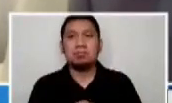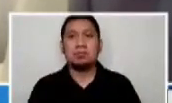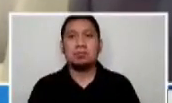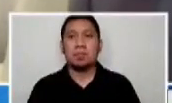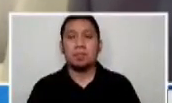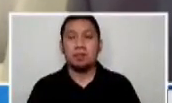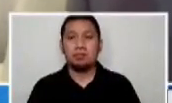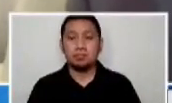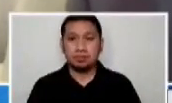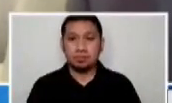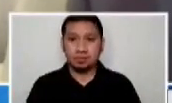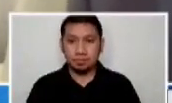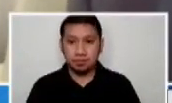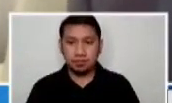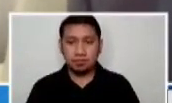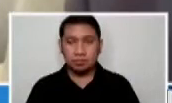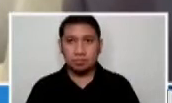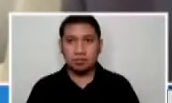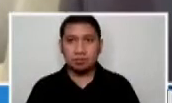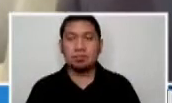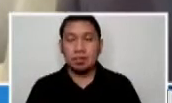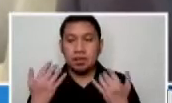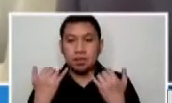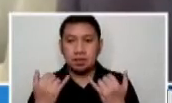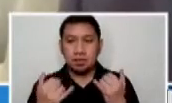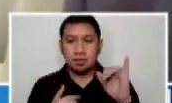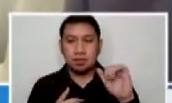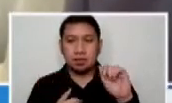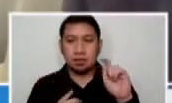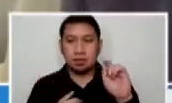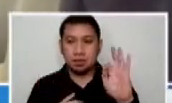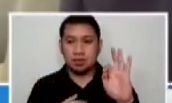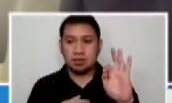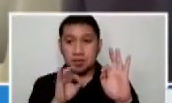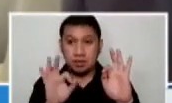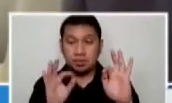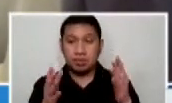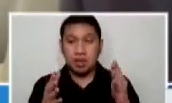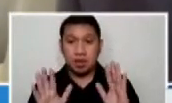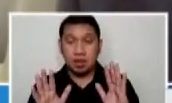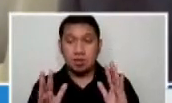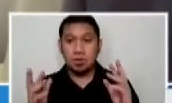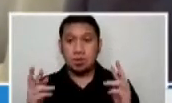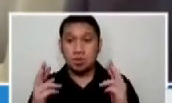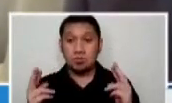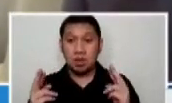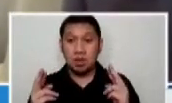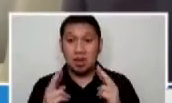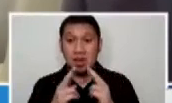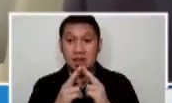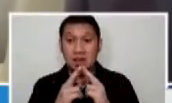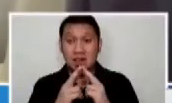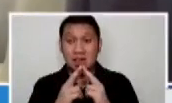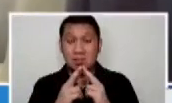and emergency, I think we can relax this rule and practice